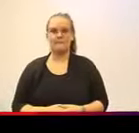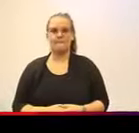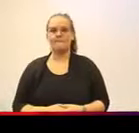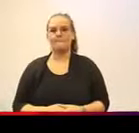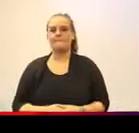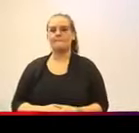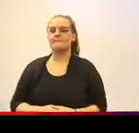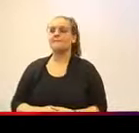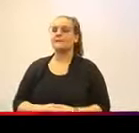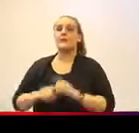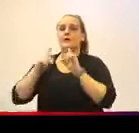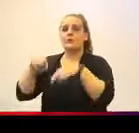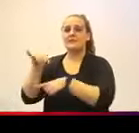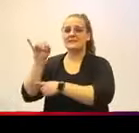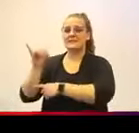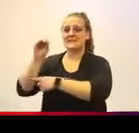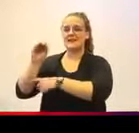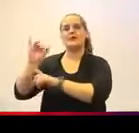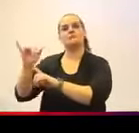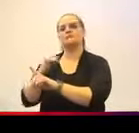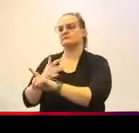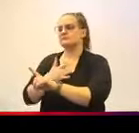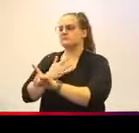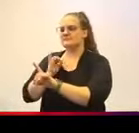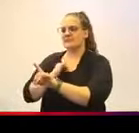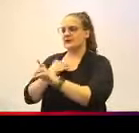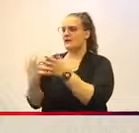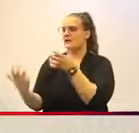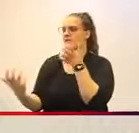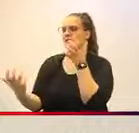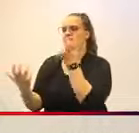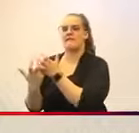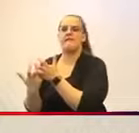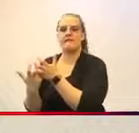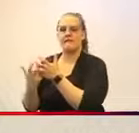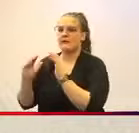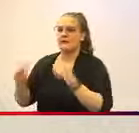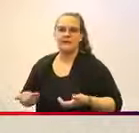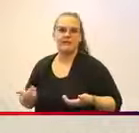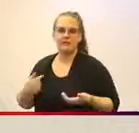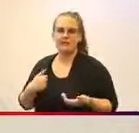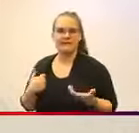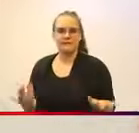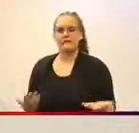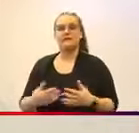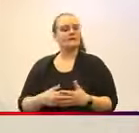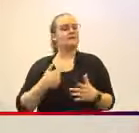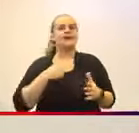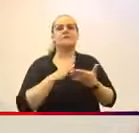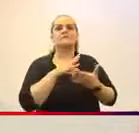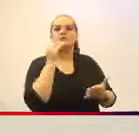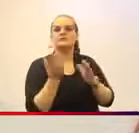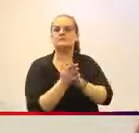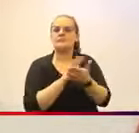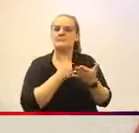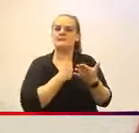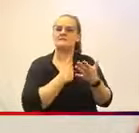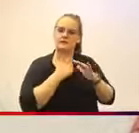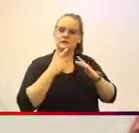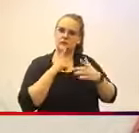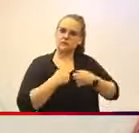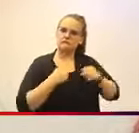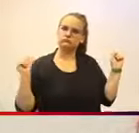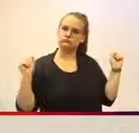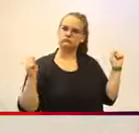Going to Inside Out, it really made me feel like I was welcomed somewhere. I have learned to be myself and to show self-love